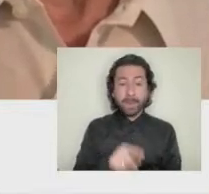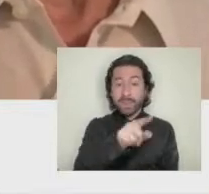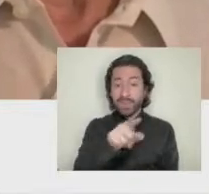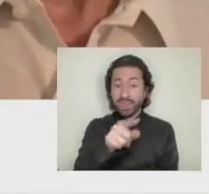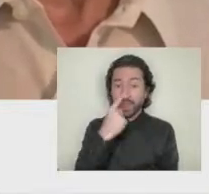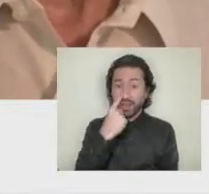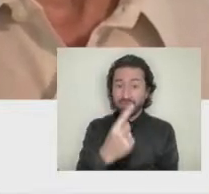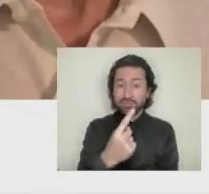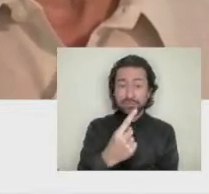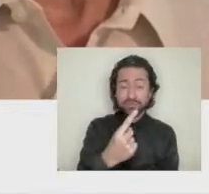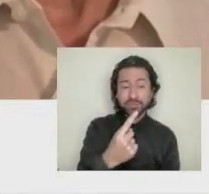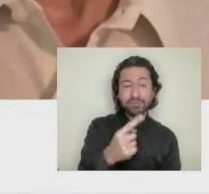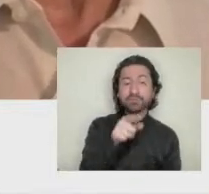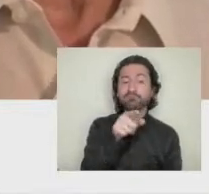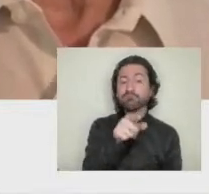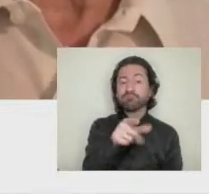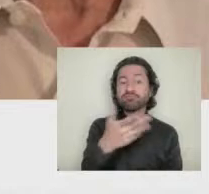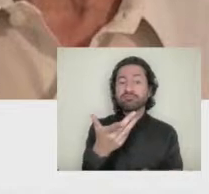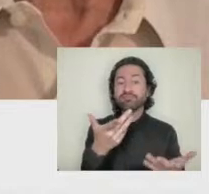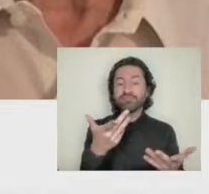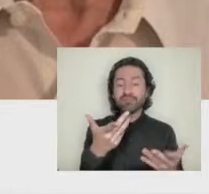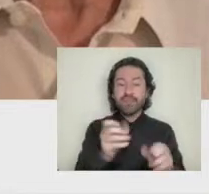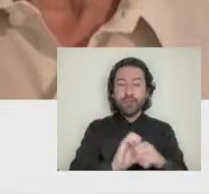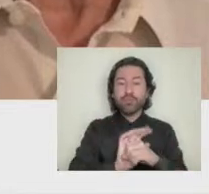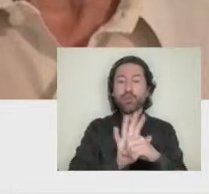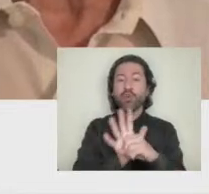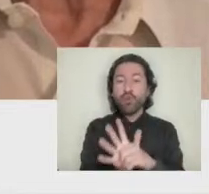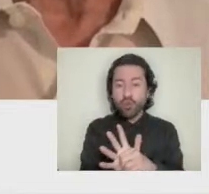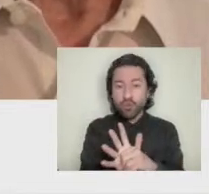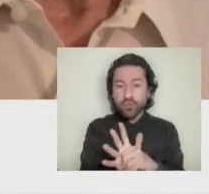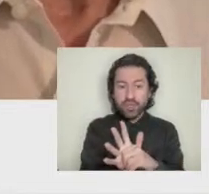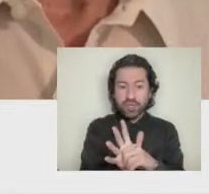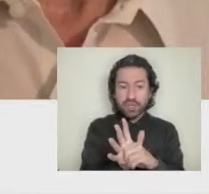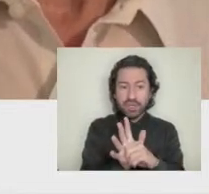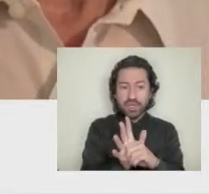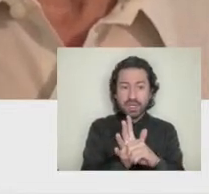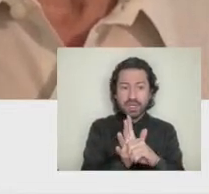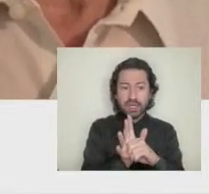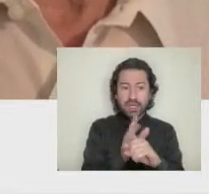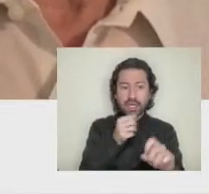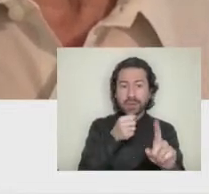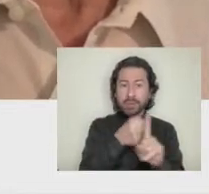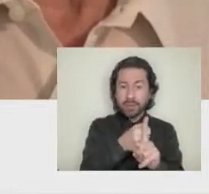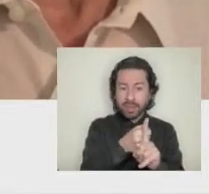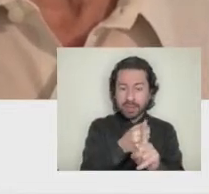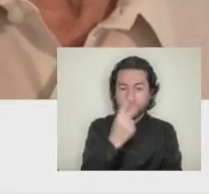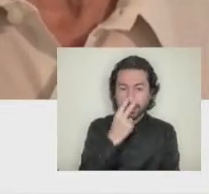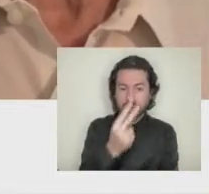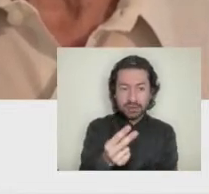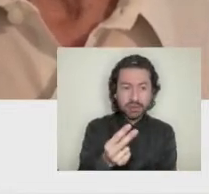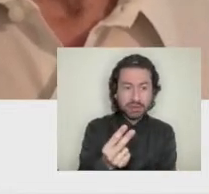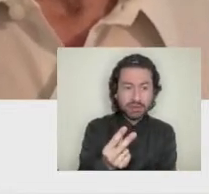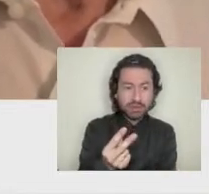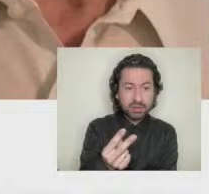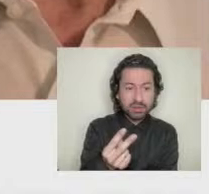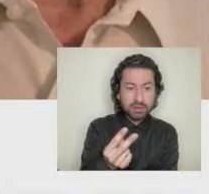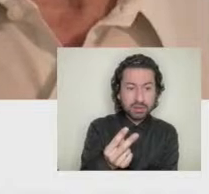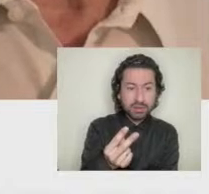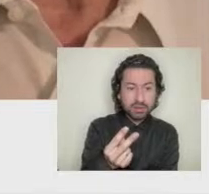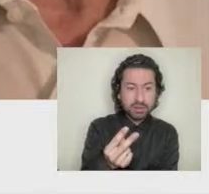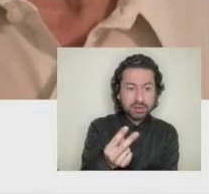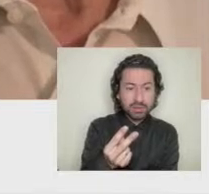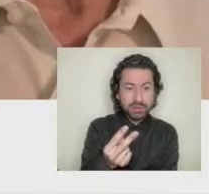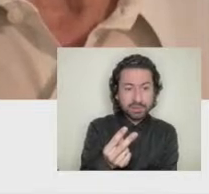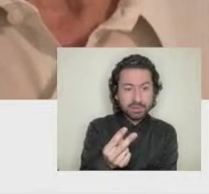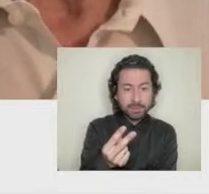Hispanic paradox. Hispanics have longer life expectancy than non-Hispanic whites. But then